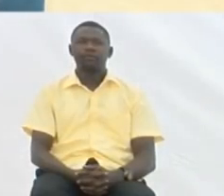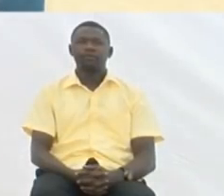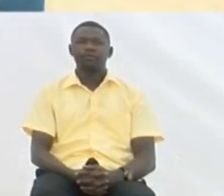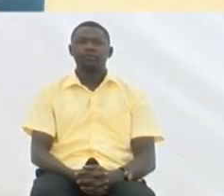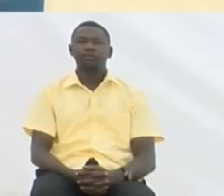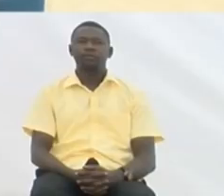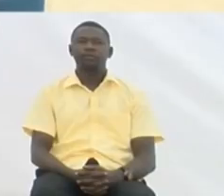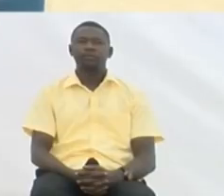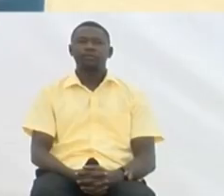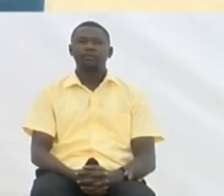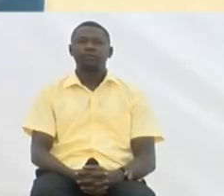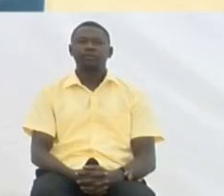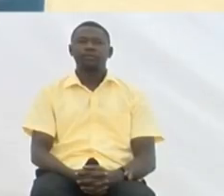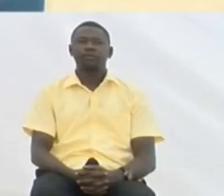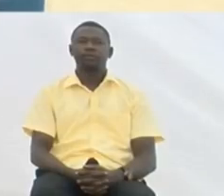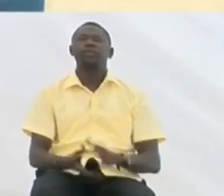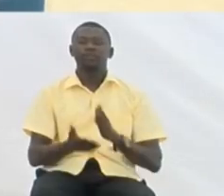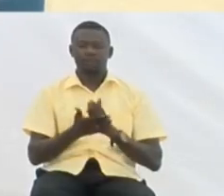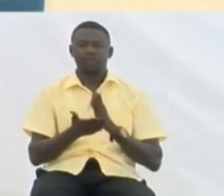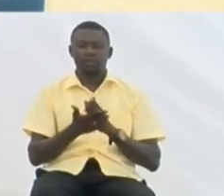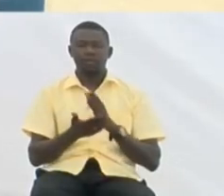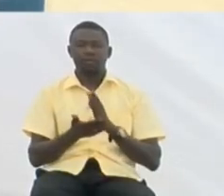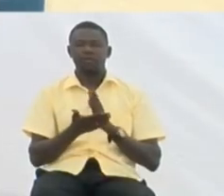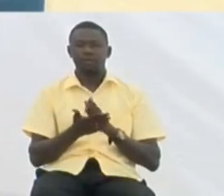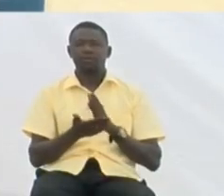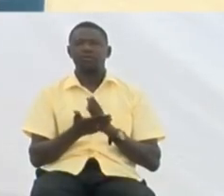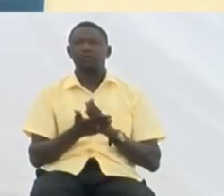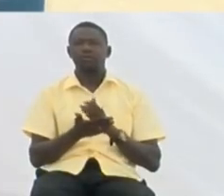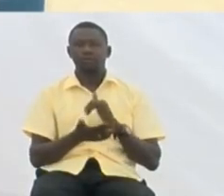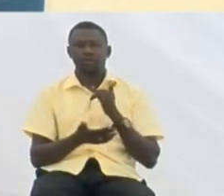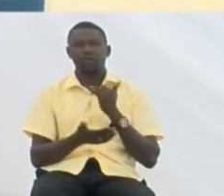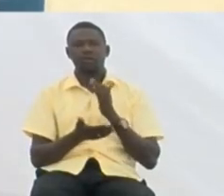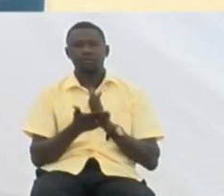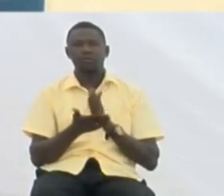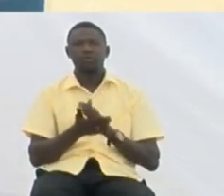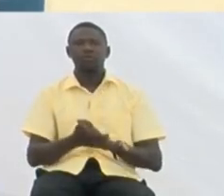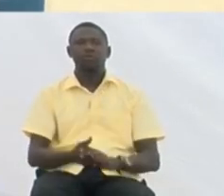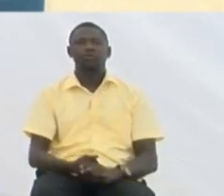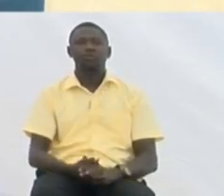UDP patio. Hakan. Yes, indeed.